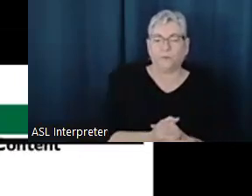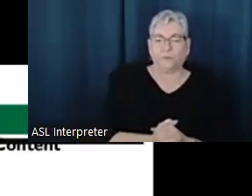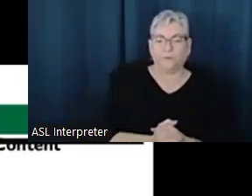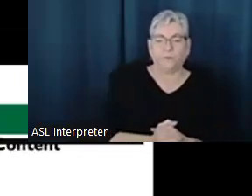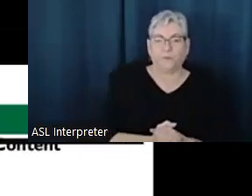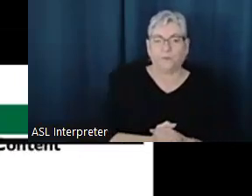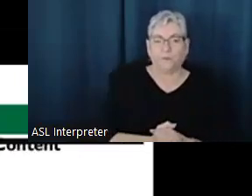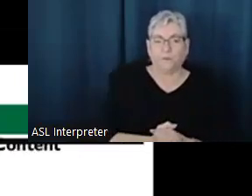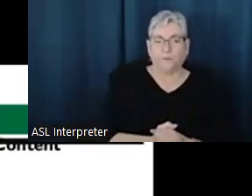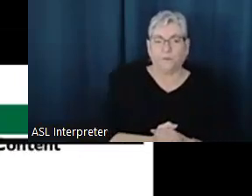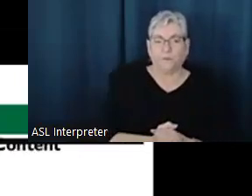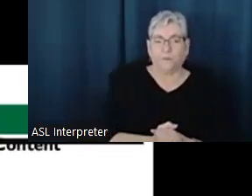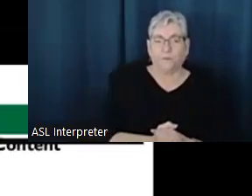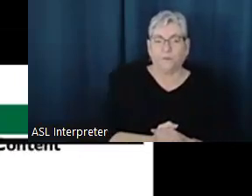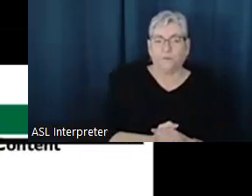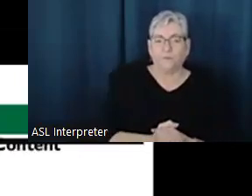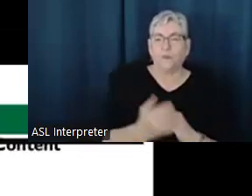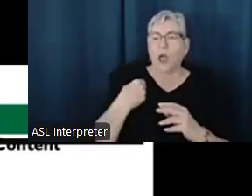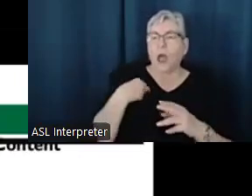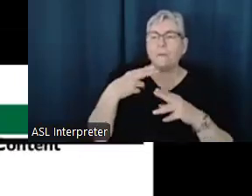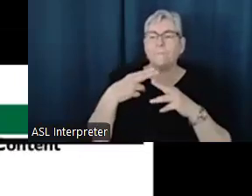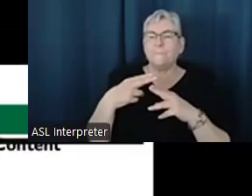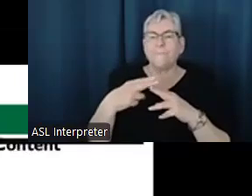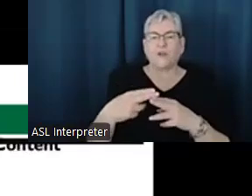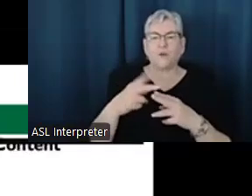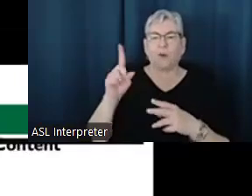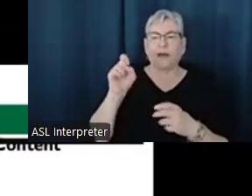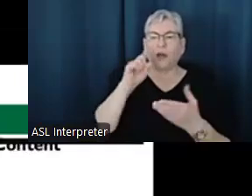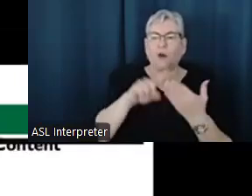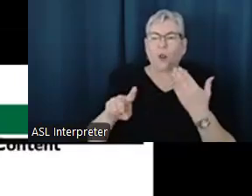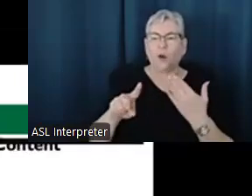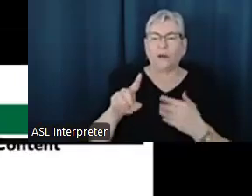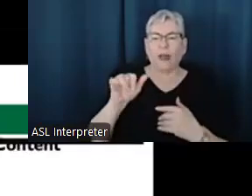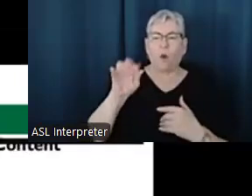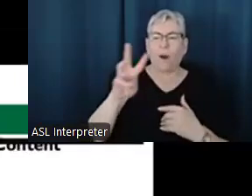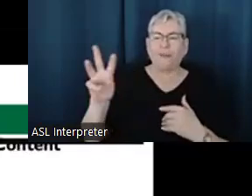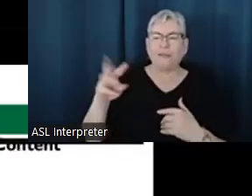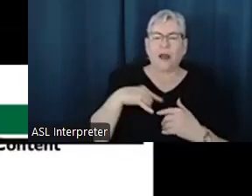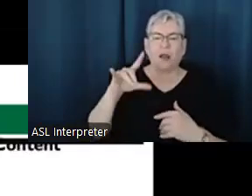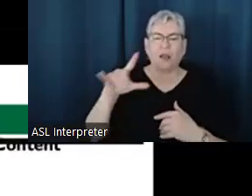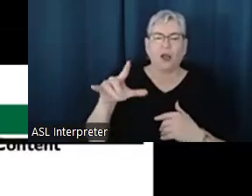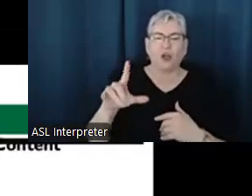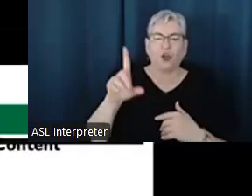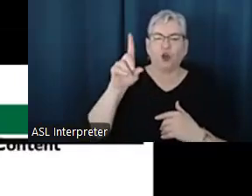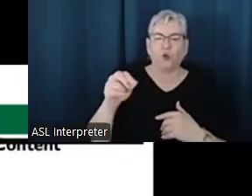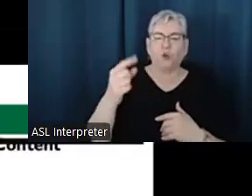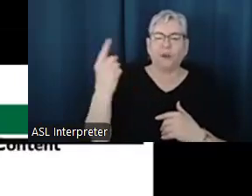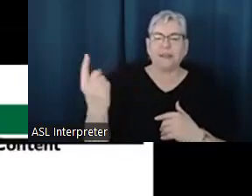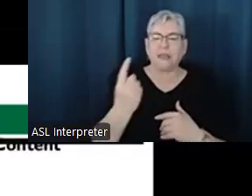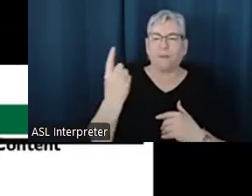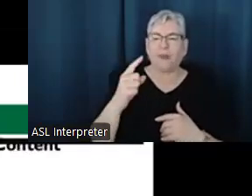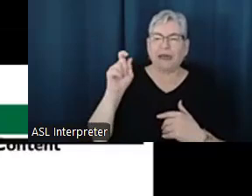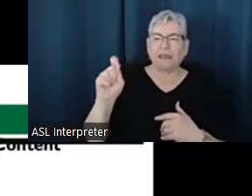So I'll just mention the place to check out. This site I love. It's called dosomething.org, and it is just